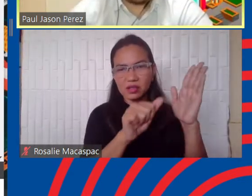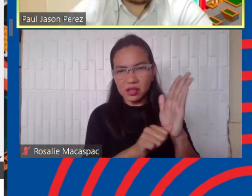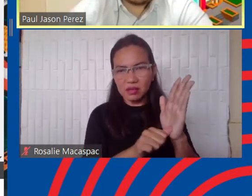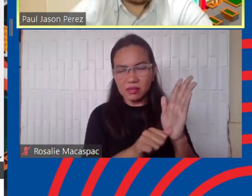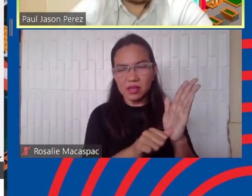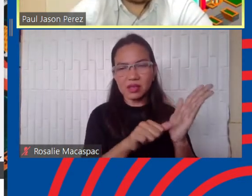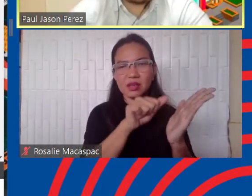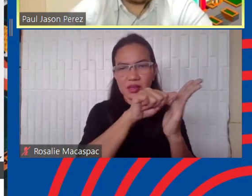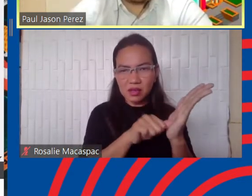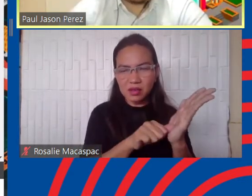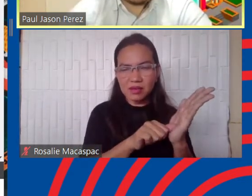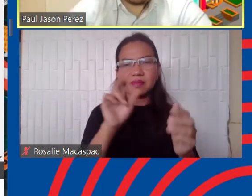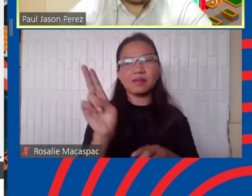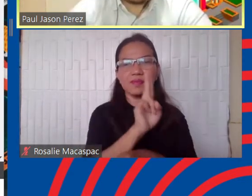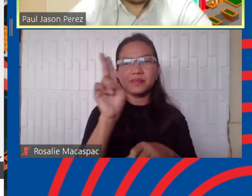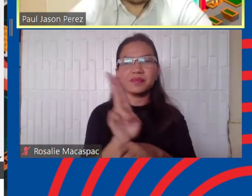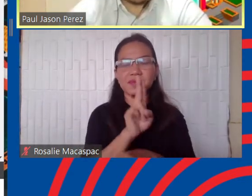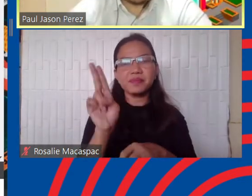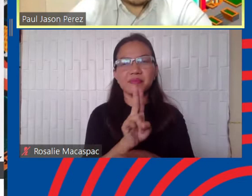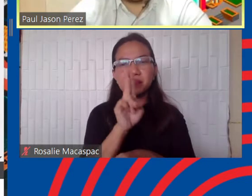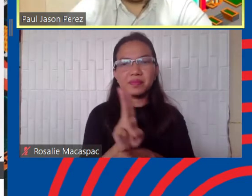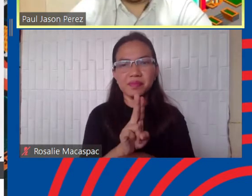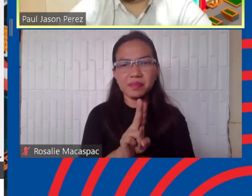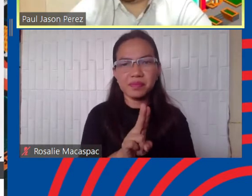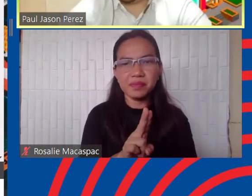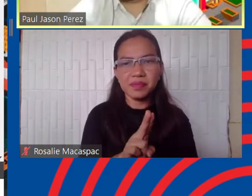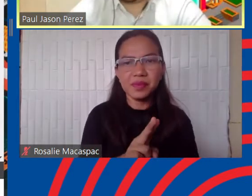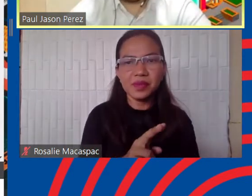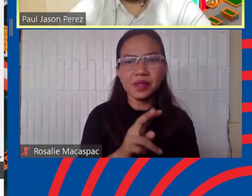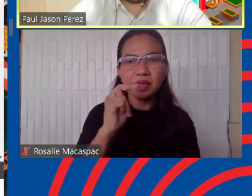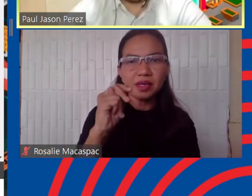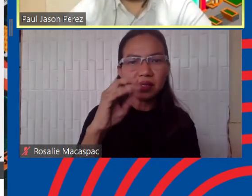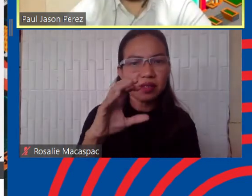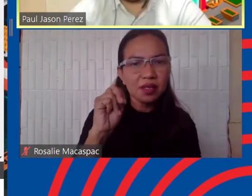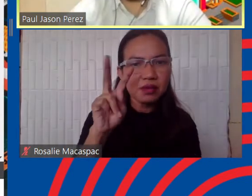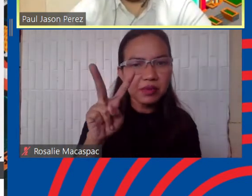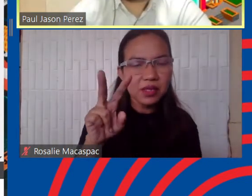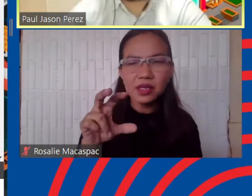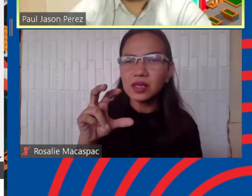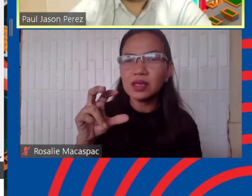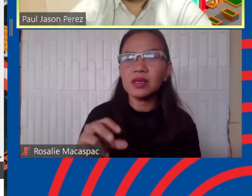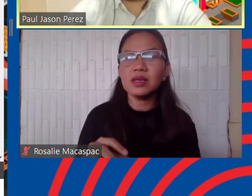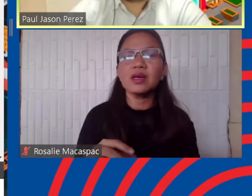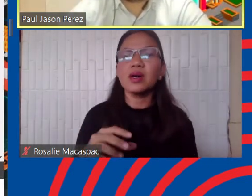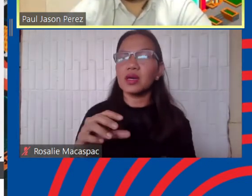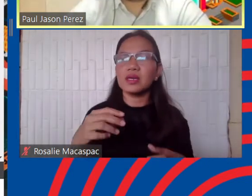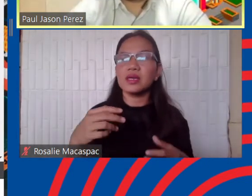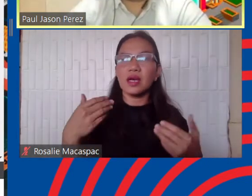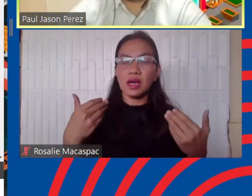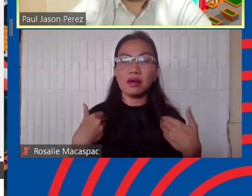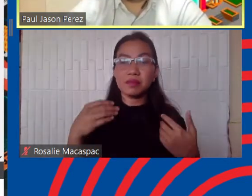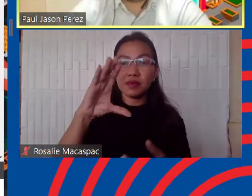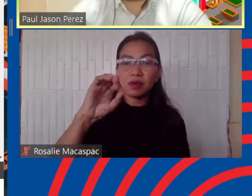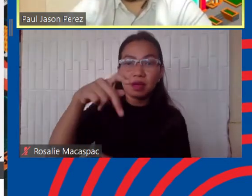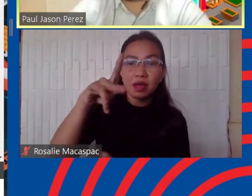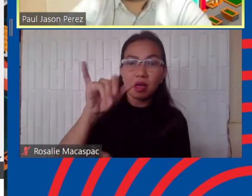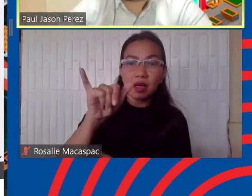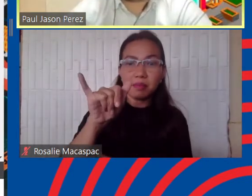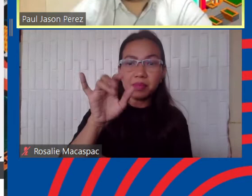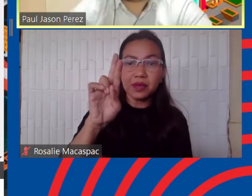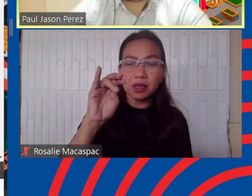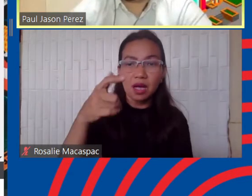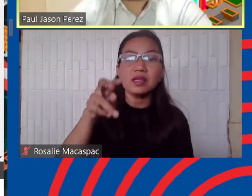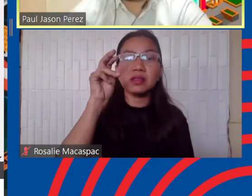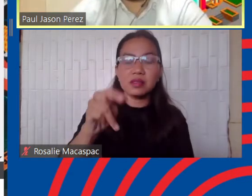pwede gamitin. NC, ND, no derivatives. In copyright, so in copyright, that means you need to